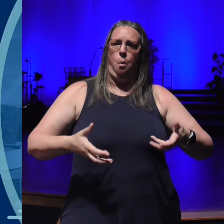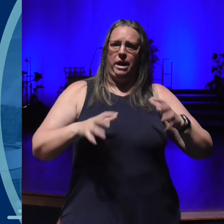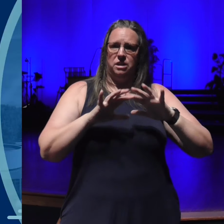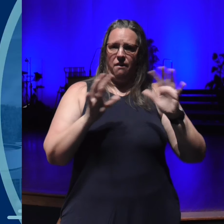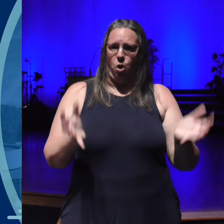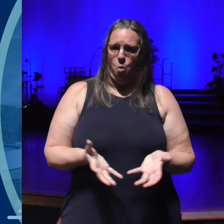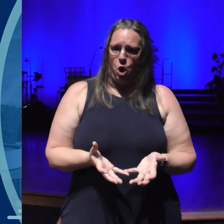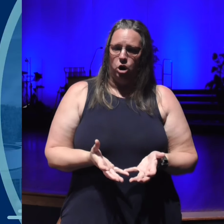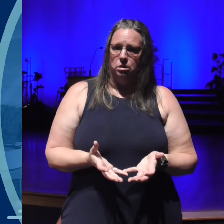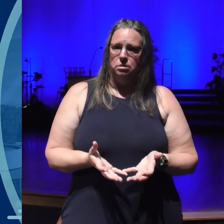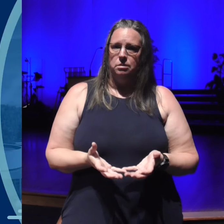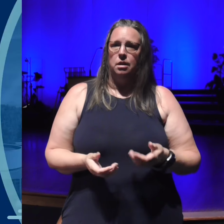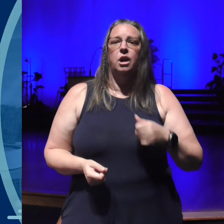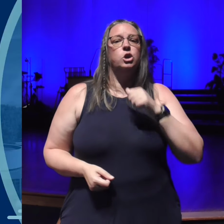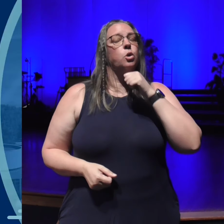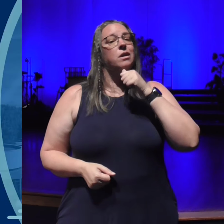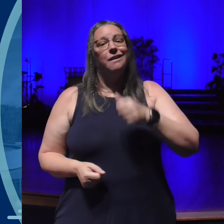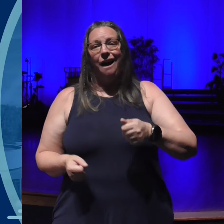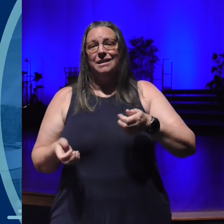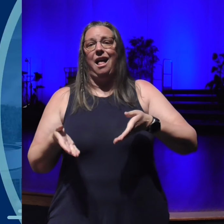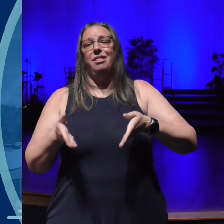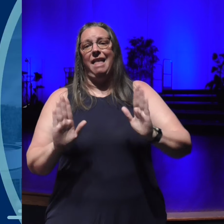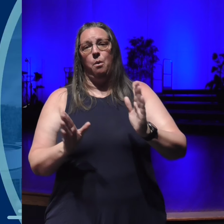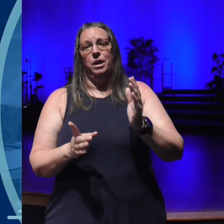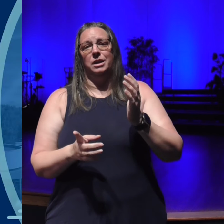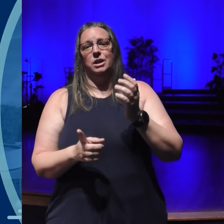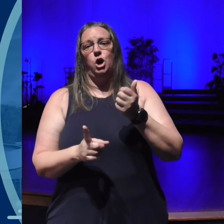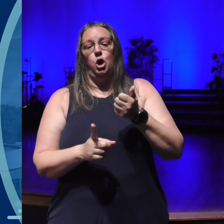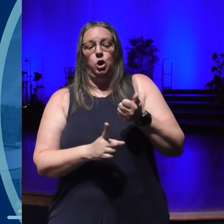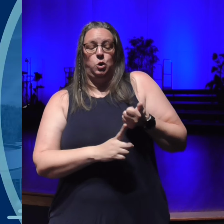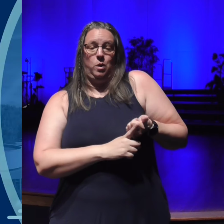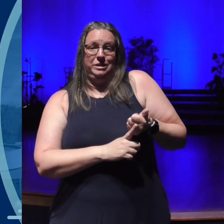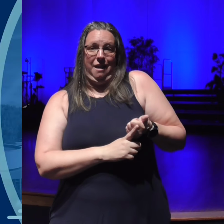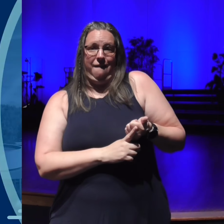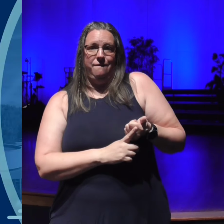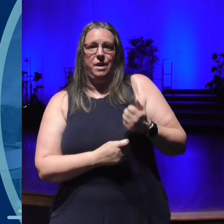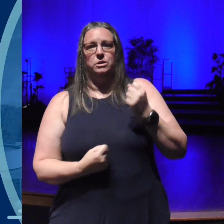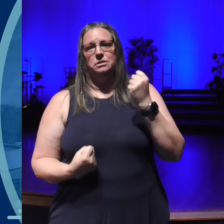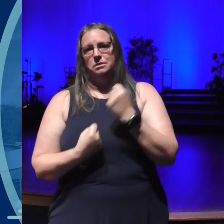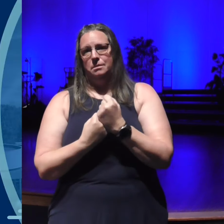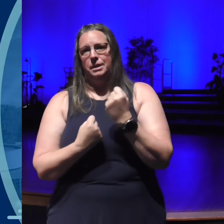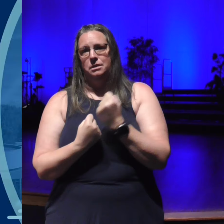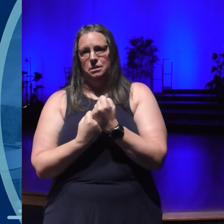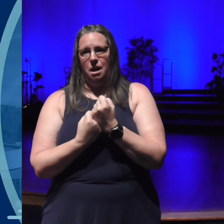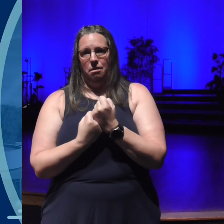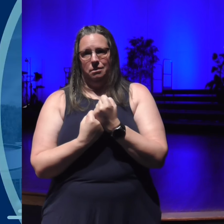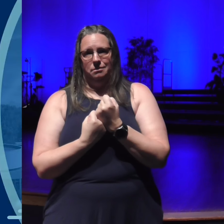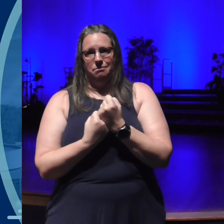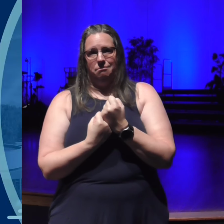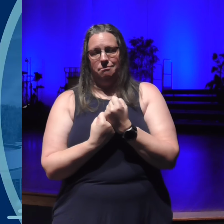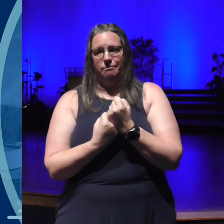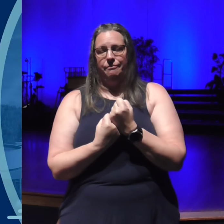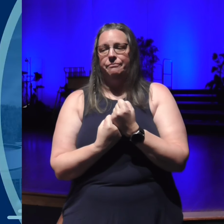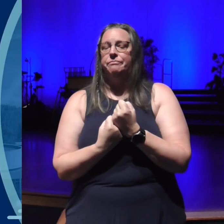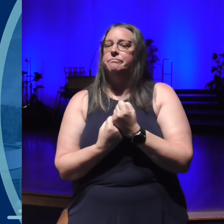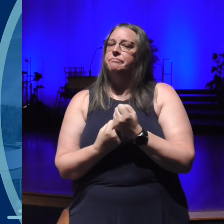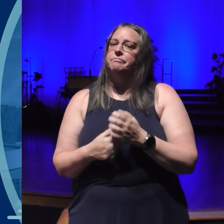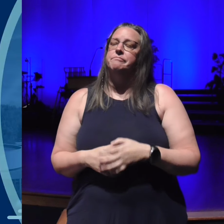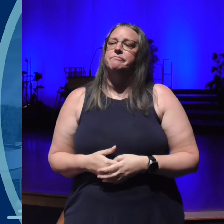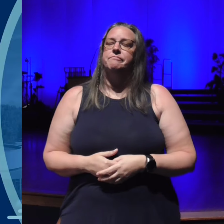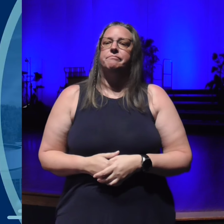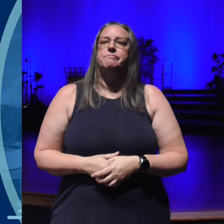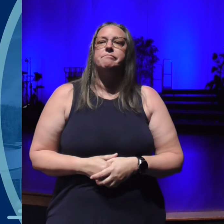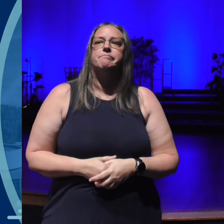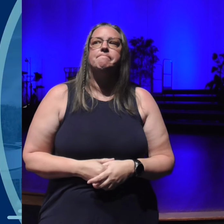allowing yourself to be held. When you carry the weight of the world on your shoulders, you're not allowing yourself to